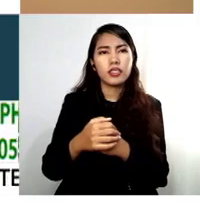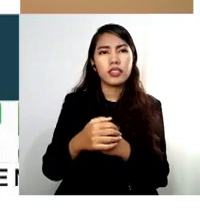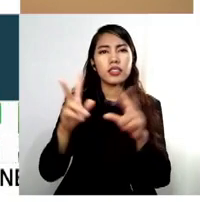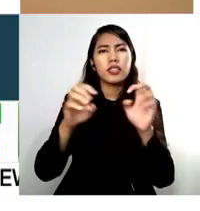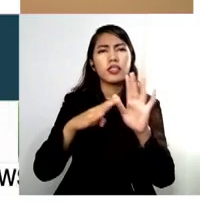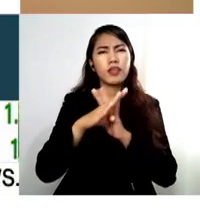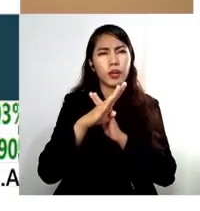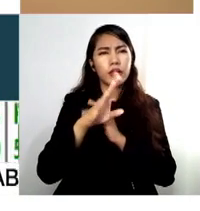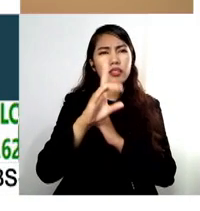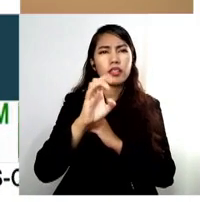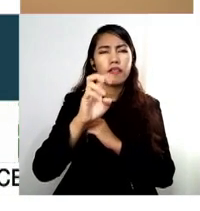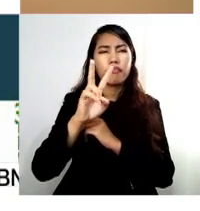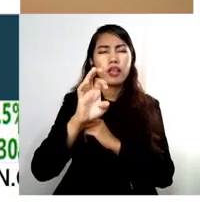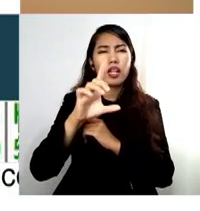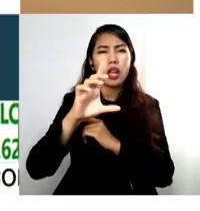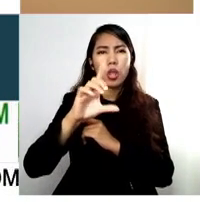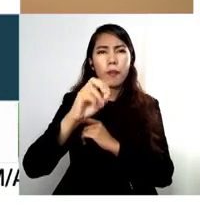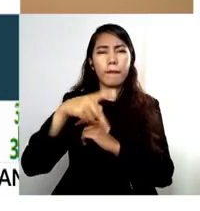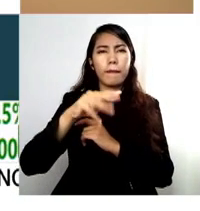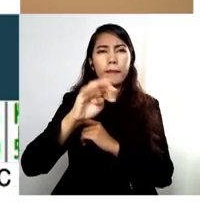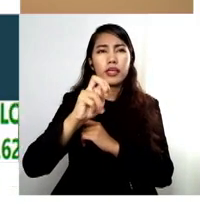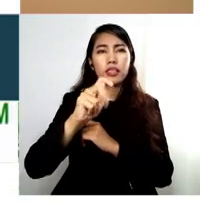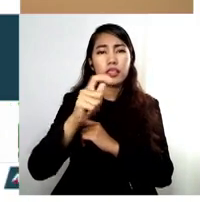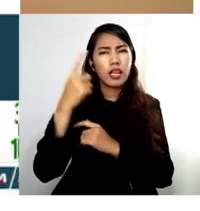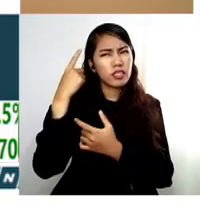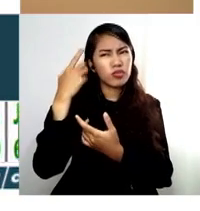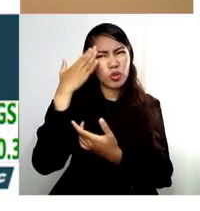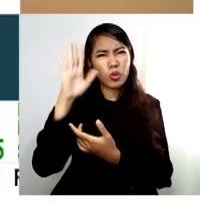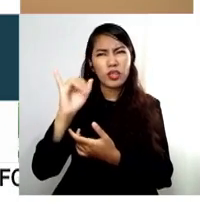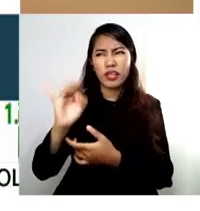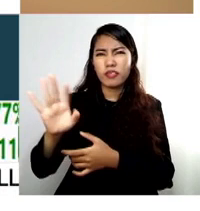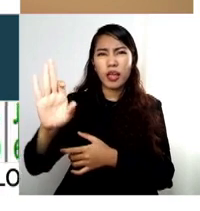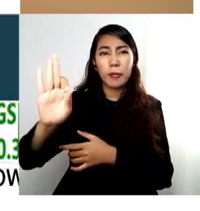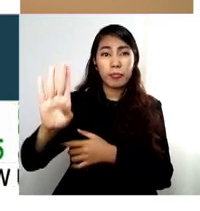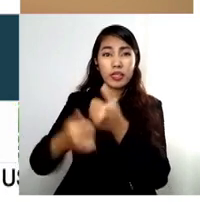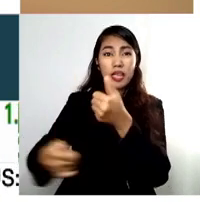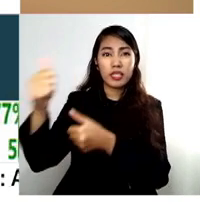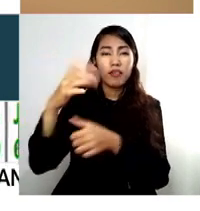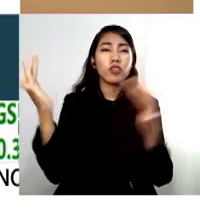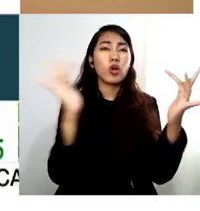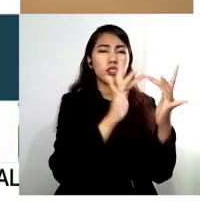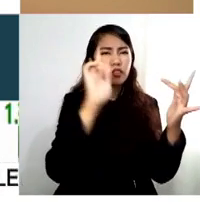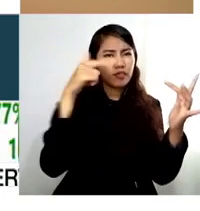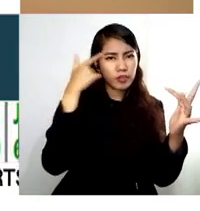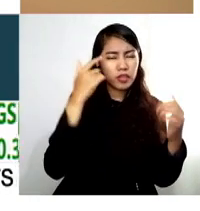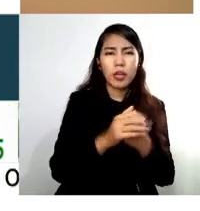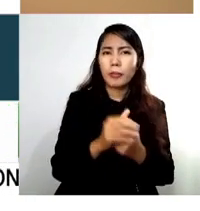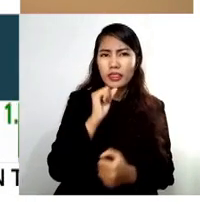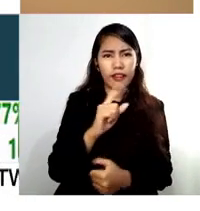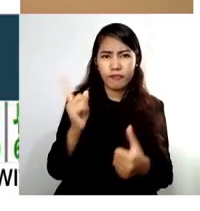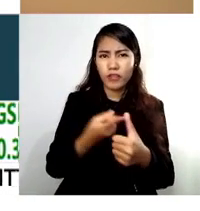make initiatives to contact the Philippine government. No? But, Carmina, this is not the first time that we have sought a dialogue